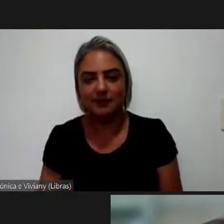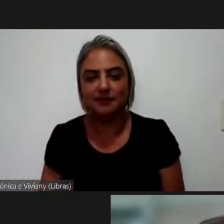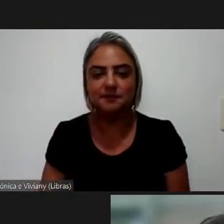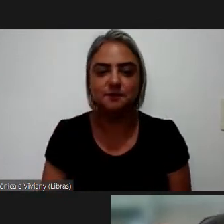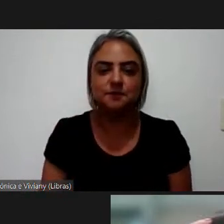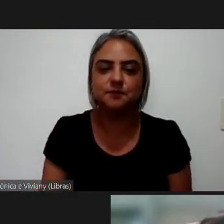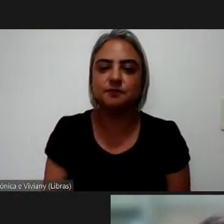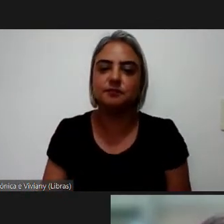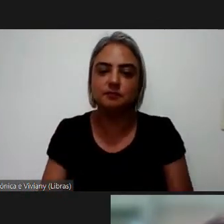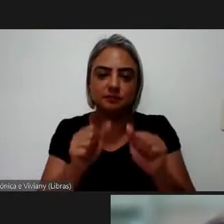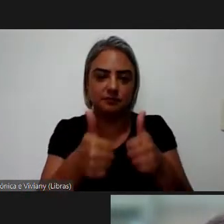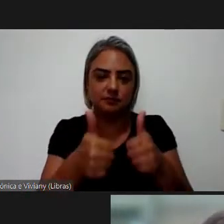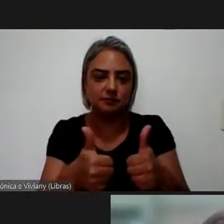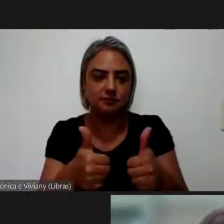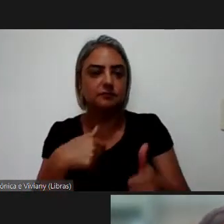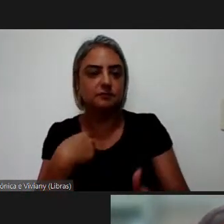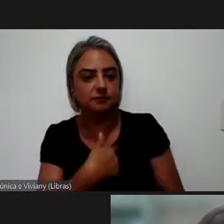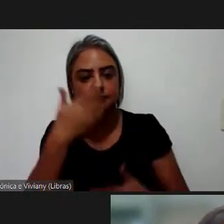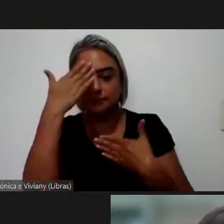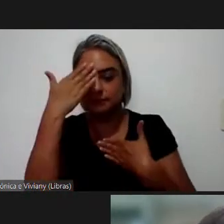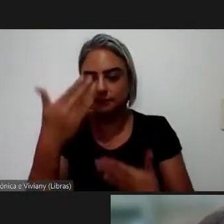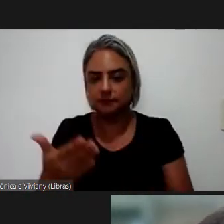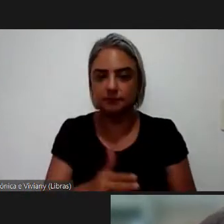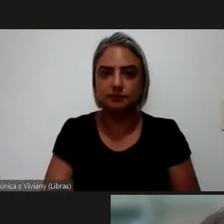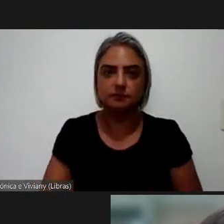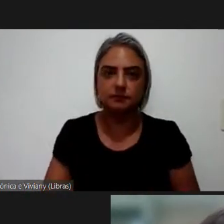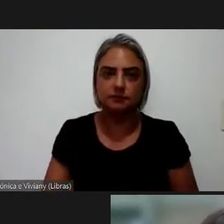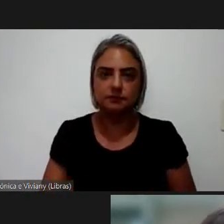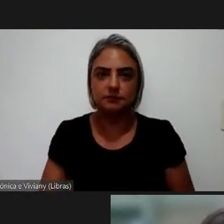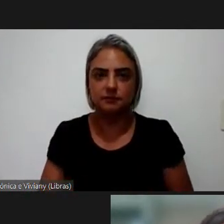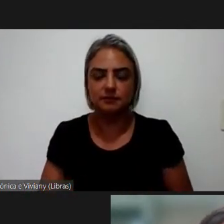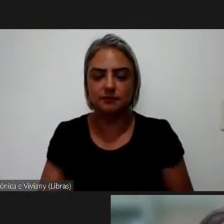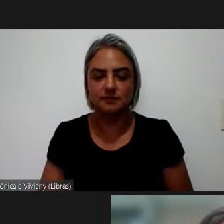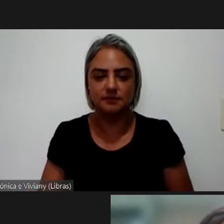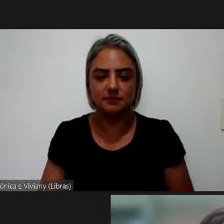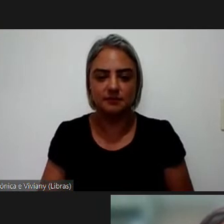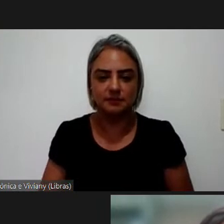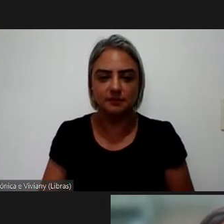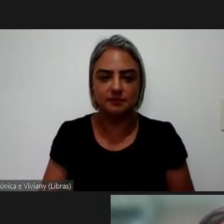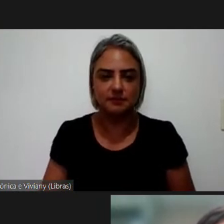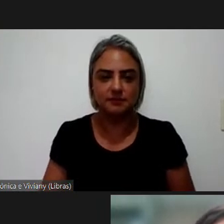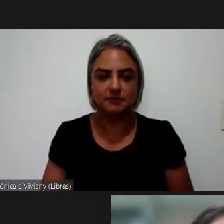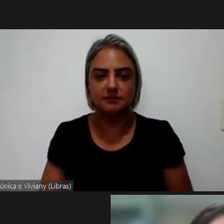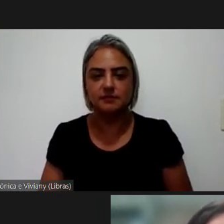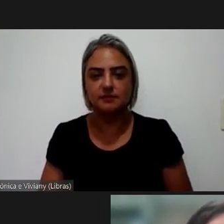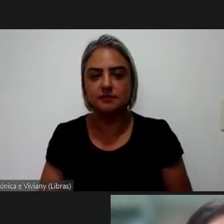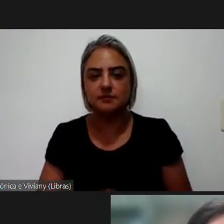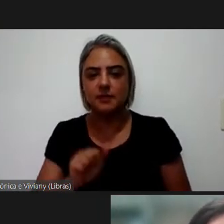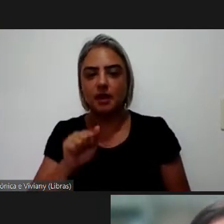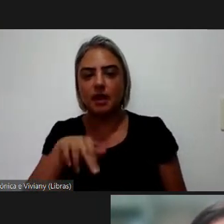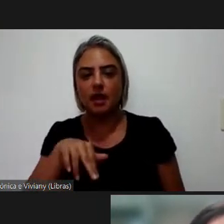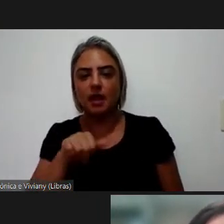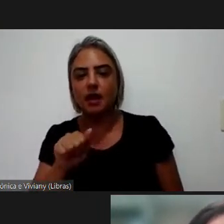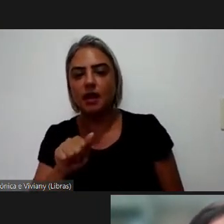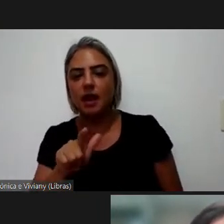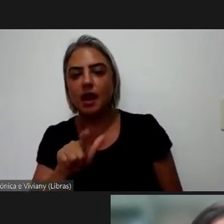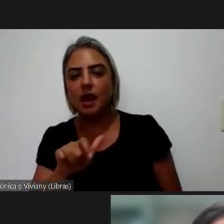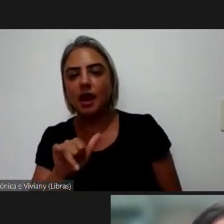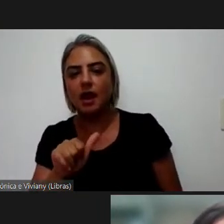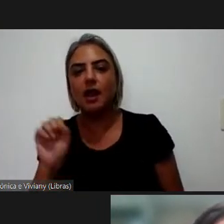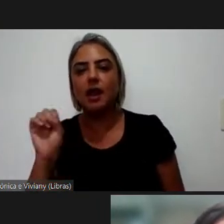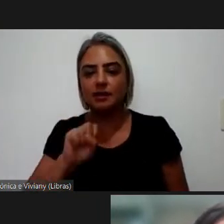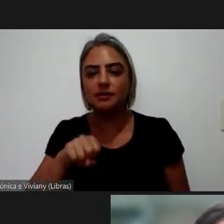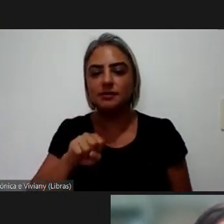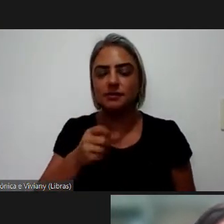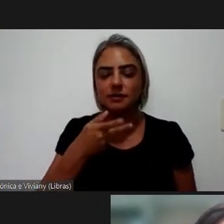Thank you very much. We thank you again, Renata, for your presentation. Ana Laura would like to make a